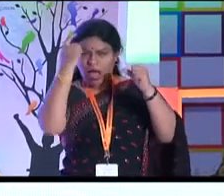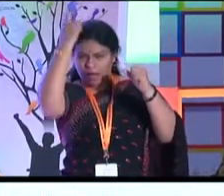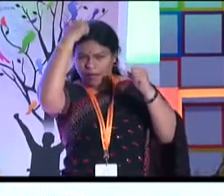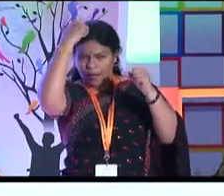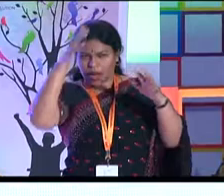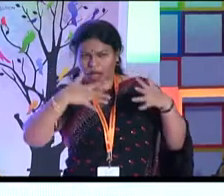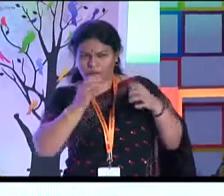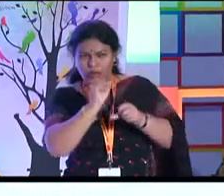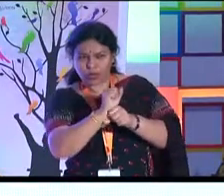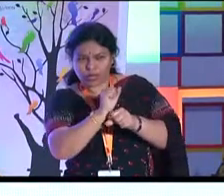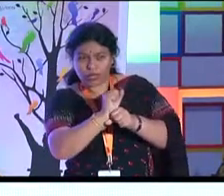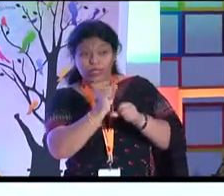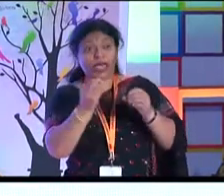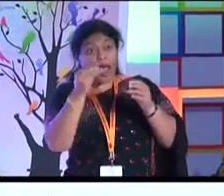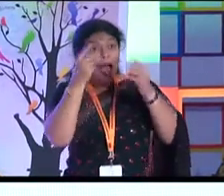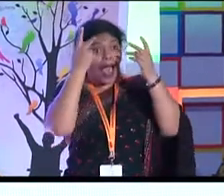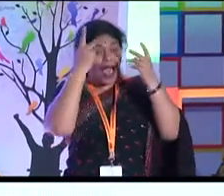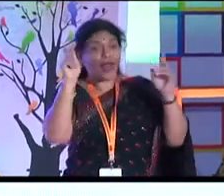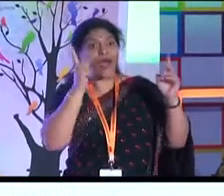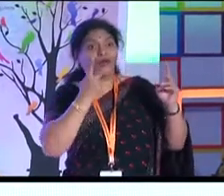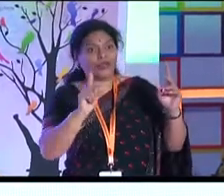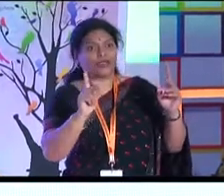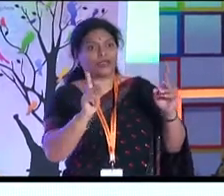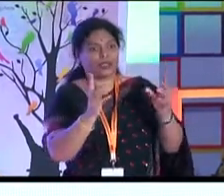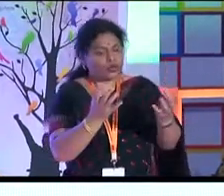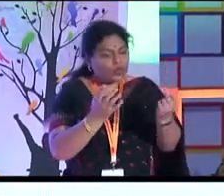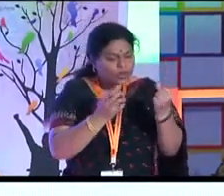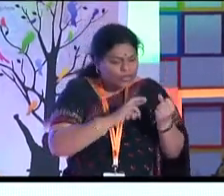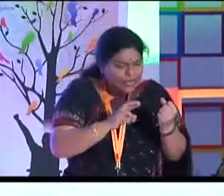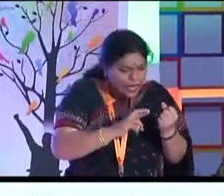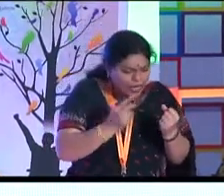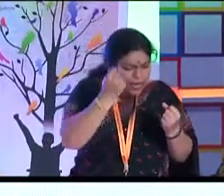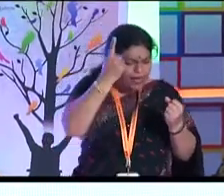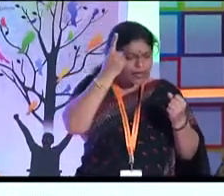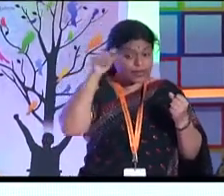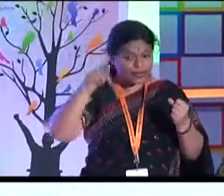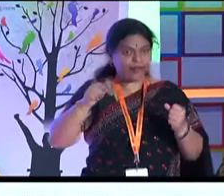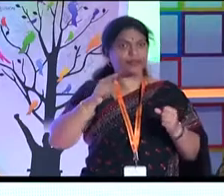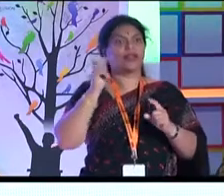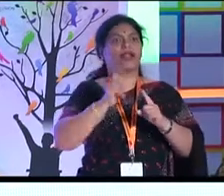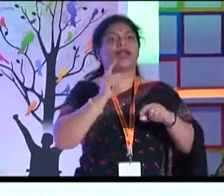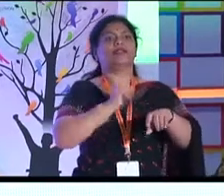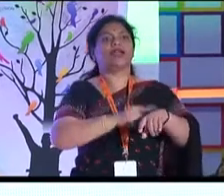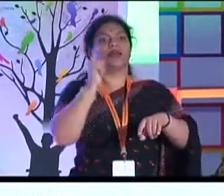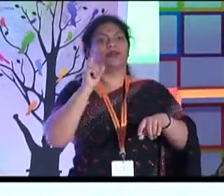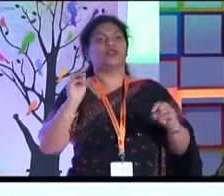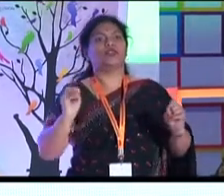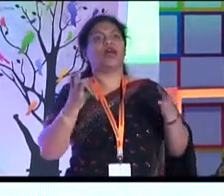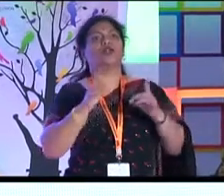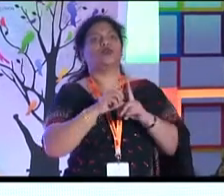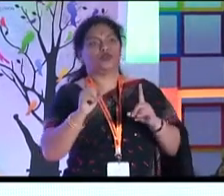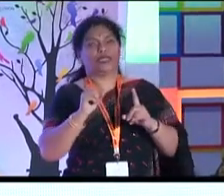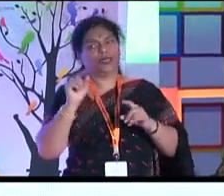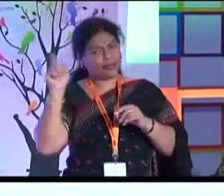function, etc., allows us now to study this, and probably this is the right time to do that. So that's what I am